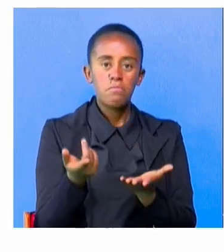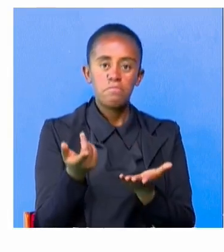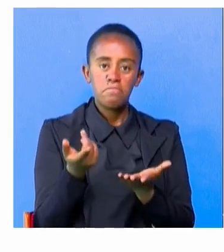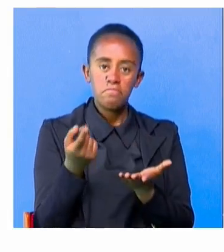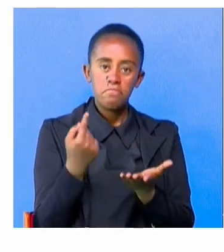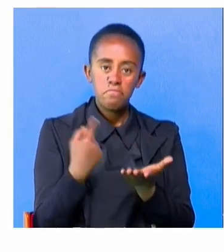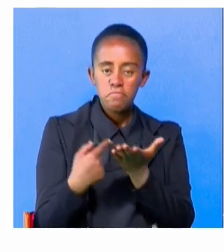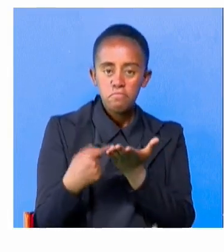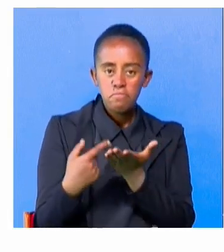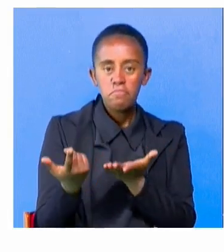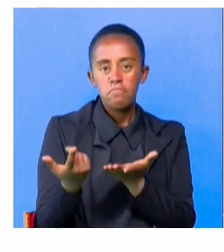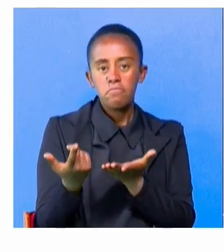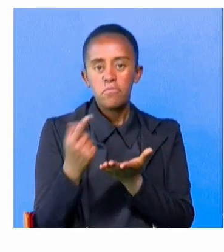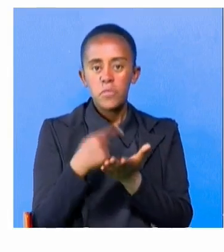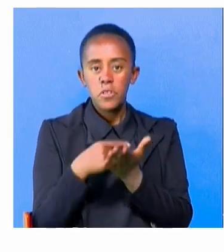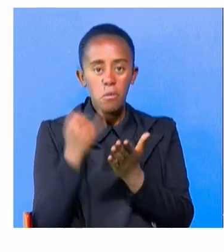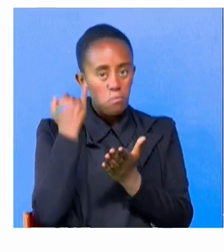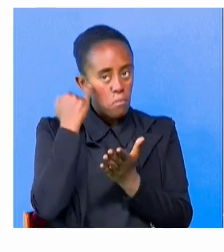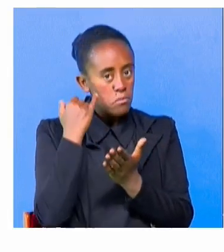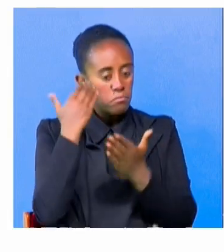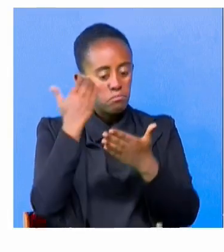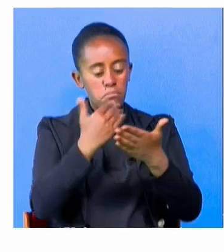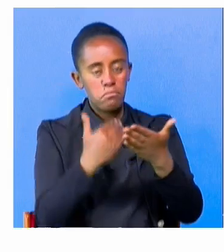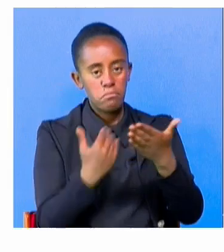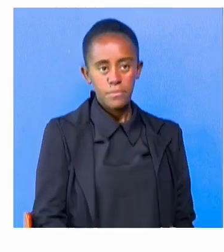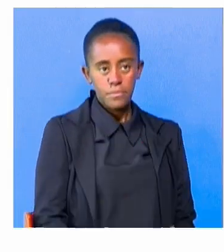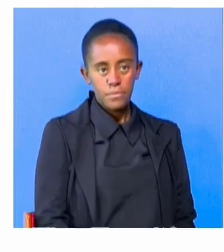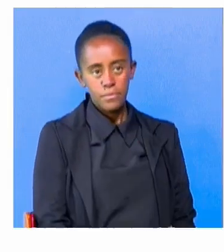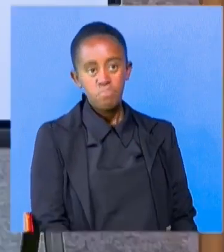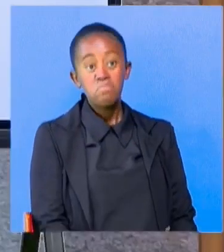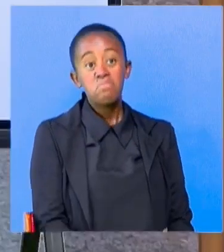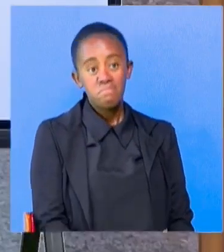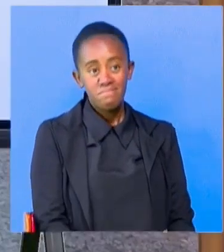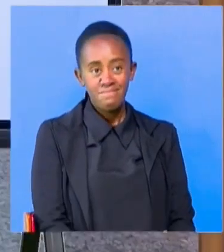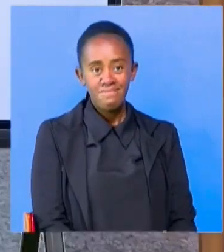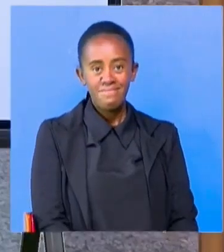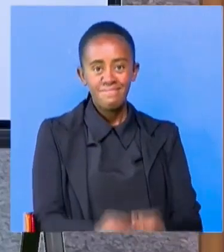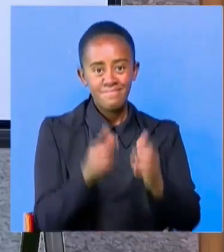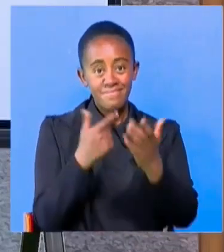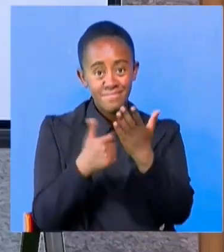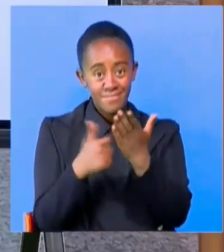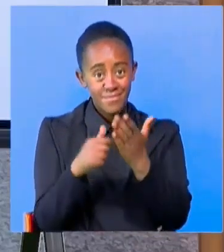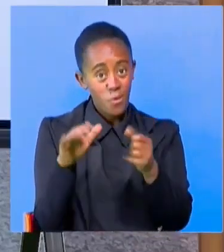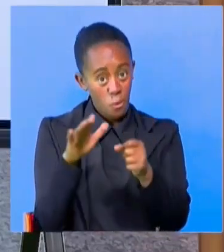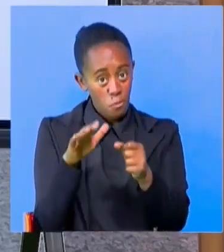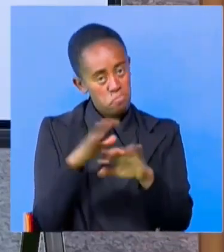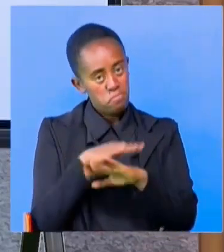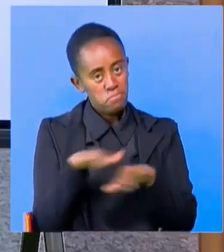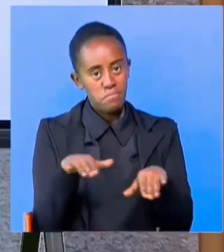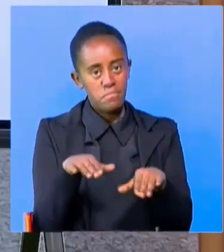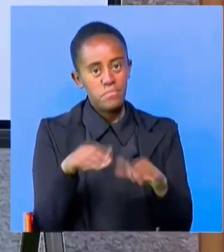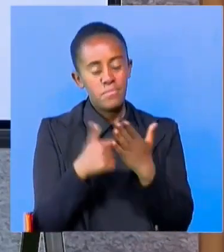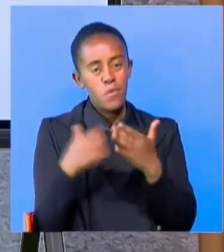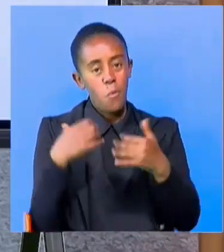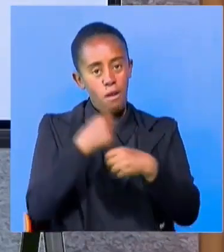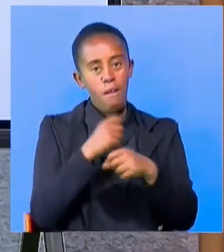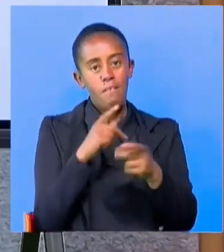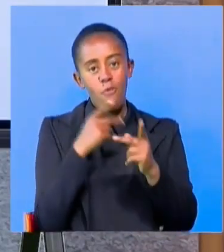some points in your lesson. Okay, this is all about today. Let's wind up our